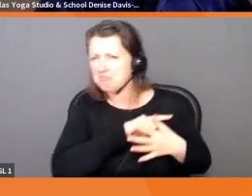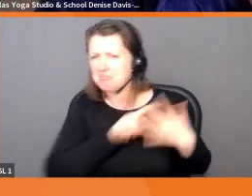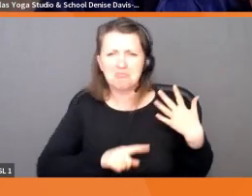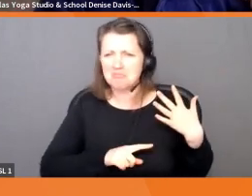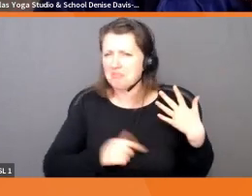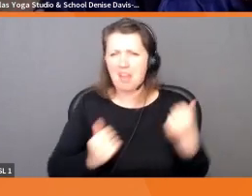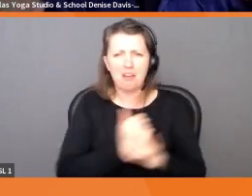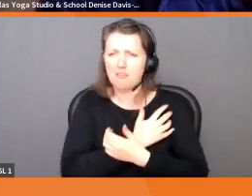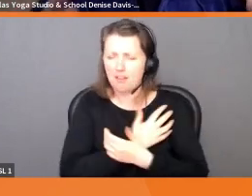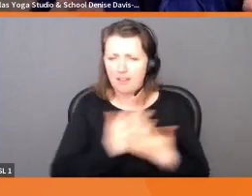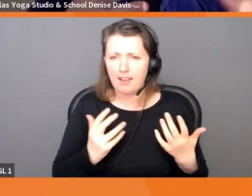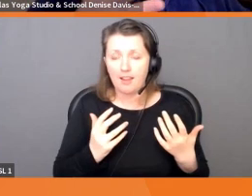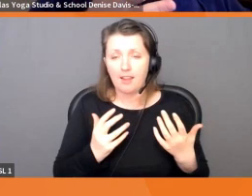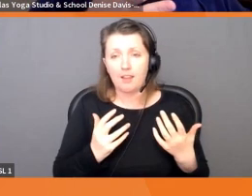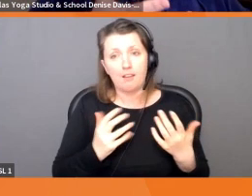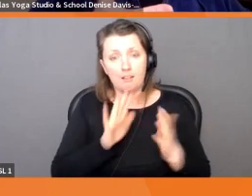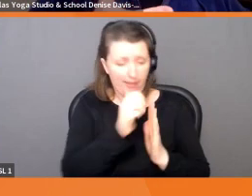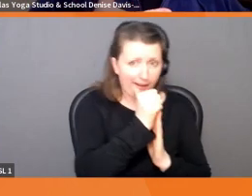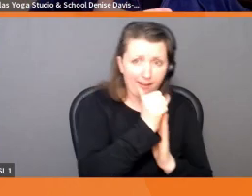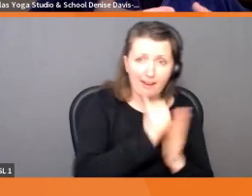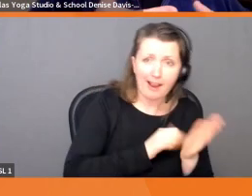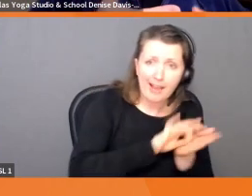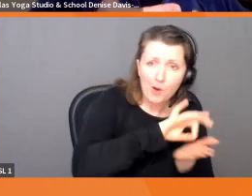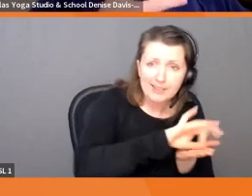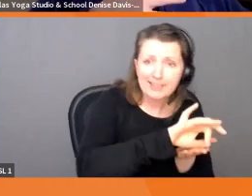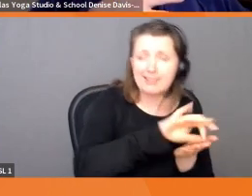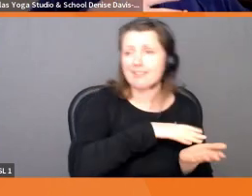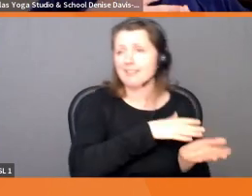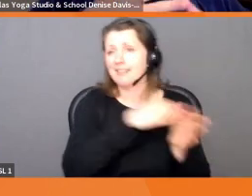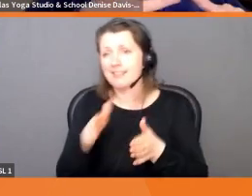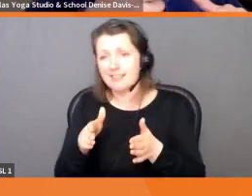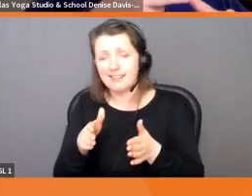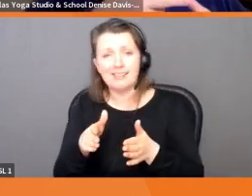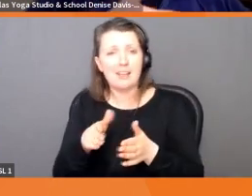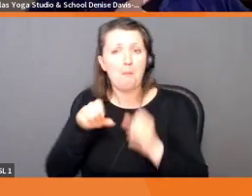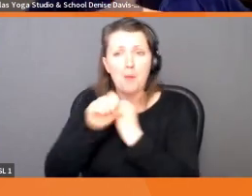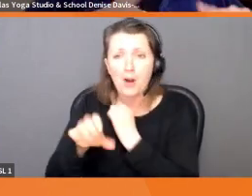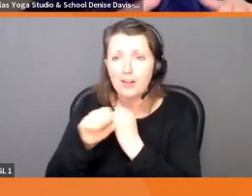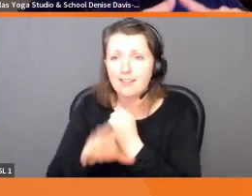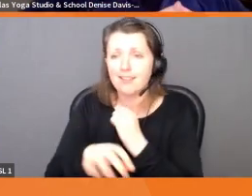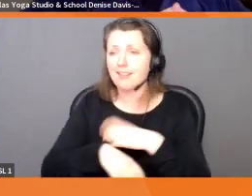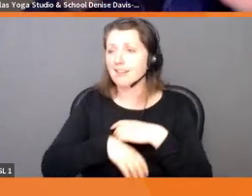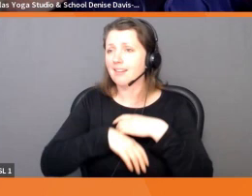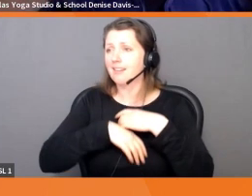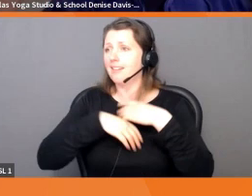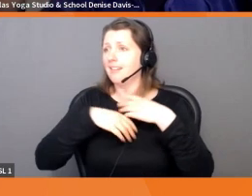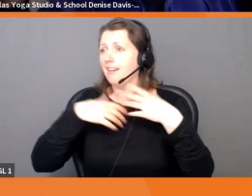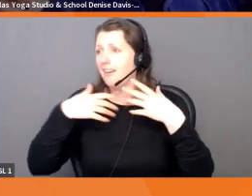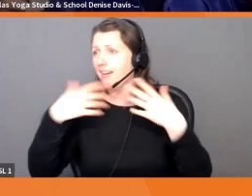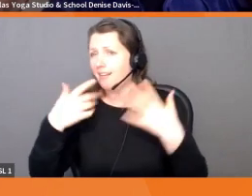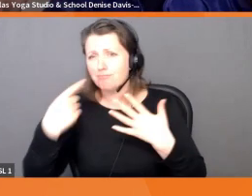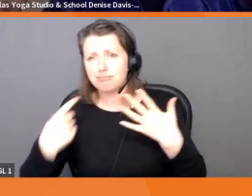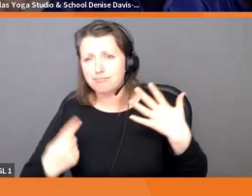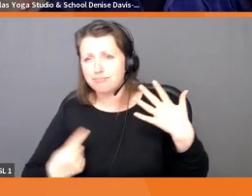manage our bookkeeping and the accounting, and we manage our marketing, we manage our advertising, we manage all of